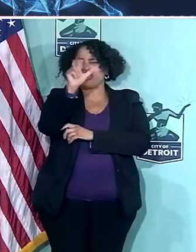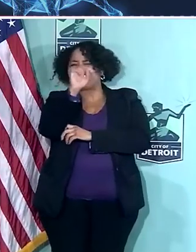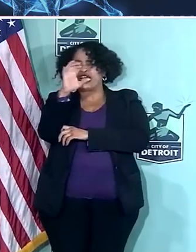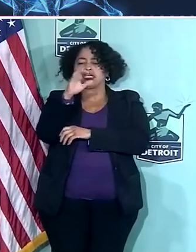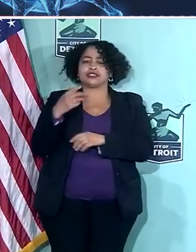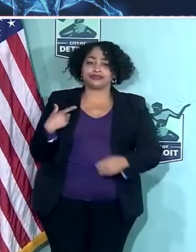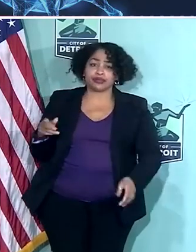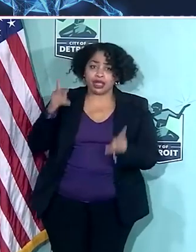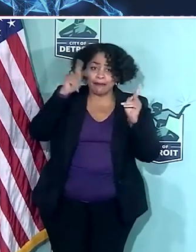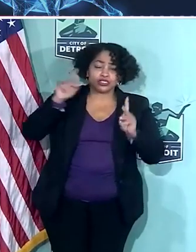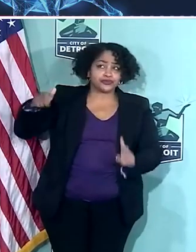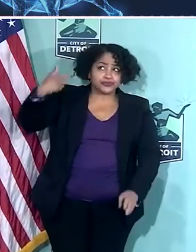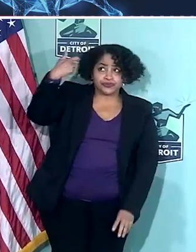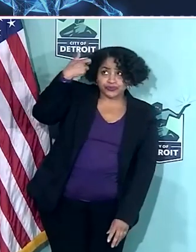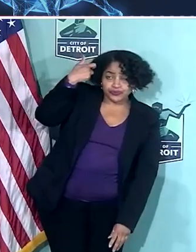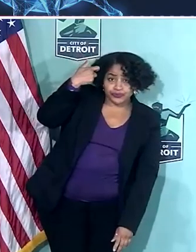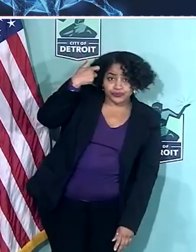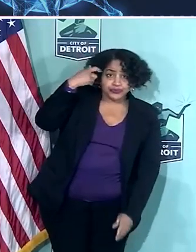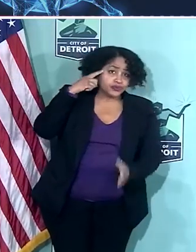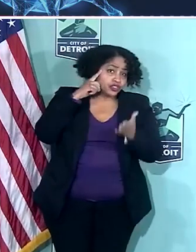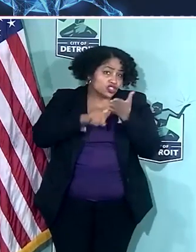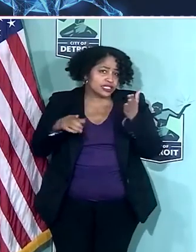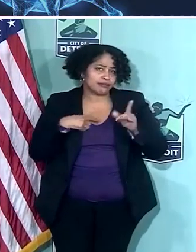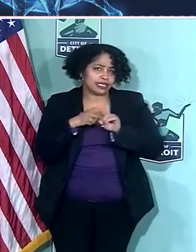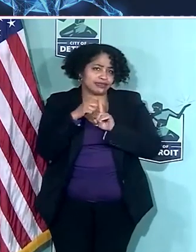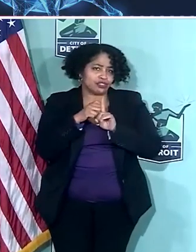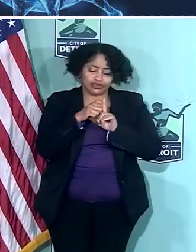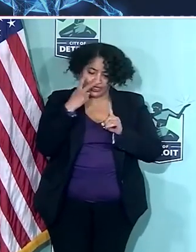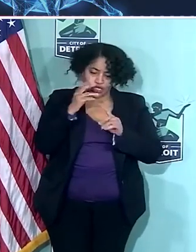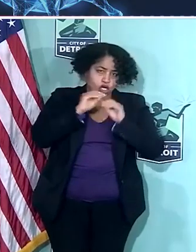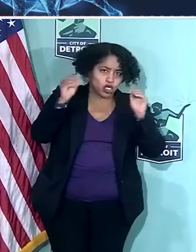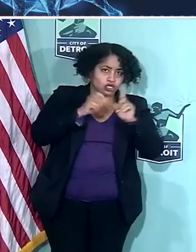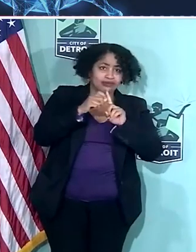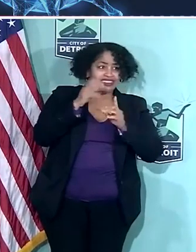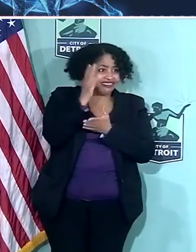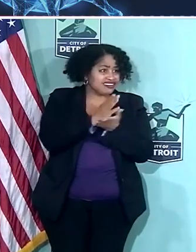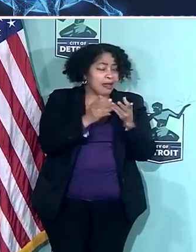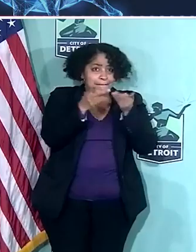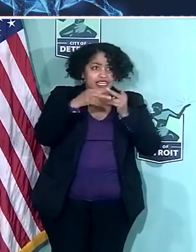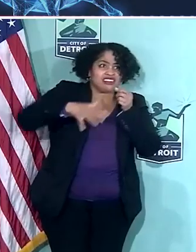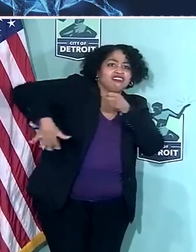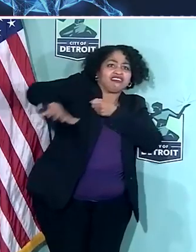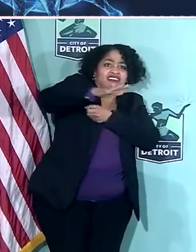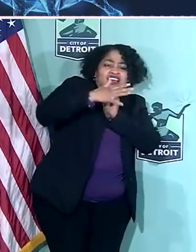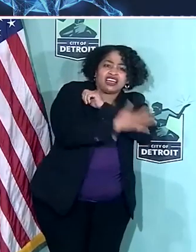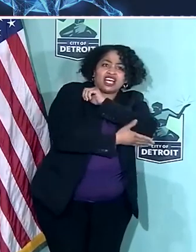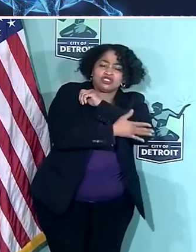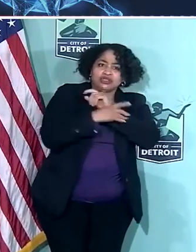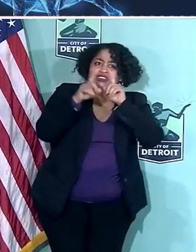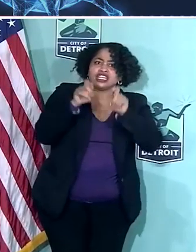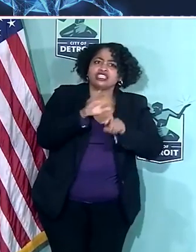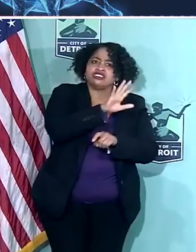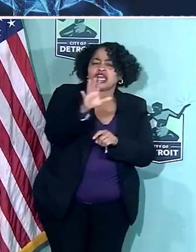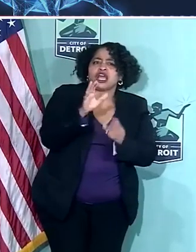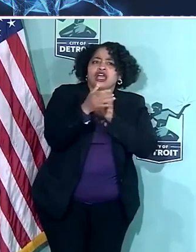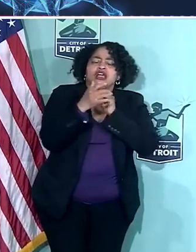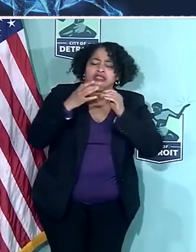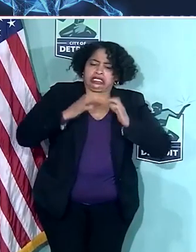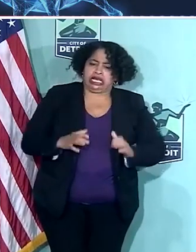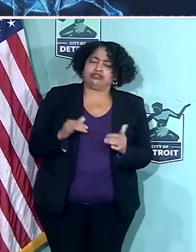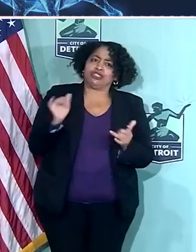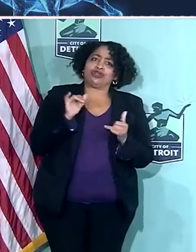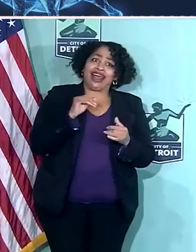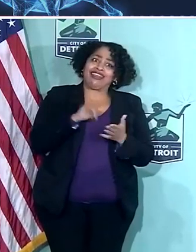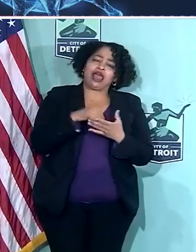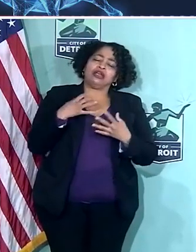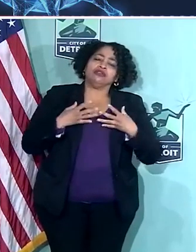Make sure I'm not running a fever. There are places in this country that are doing it to their customers. as you come in the door. And it's reassuring to everybody,